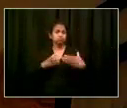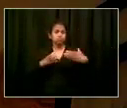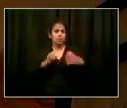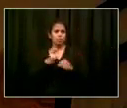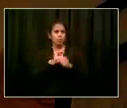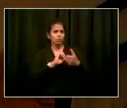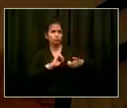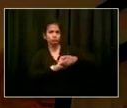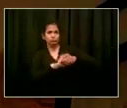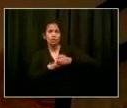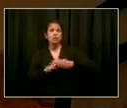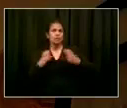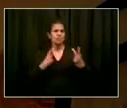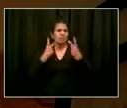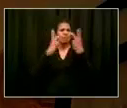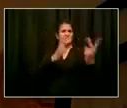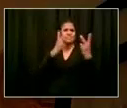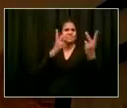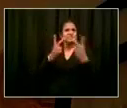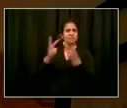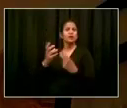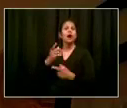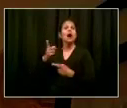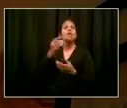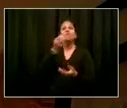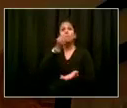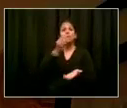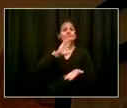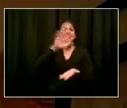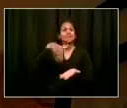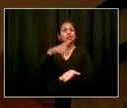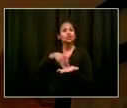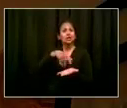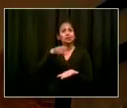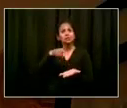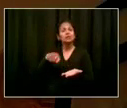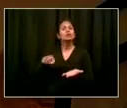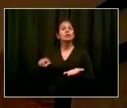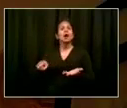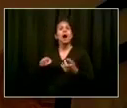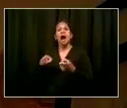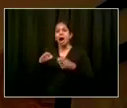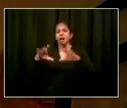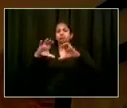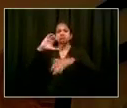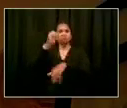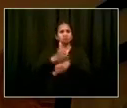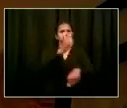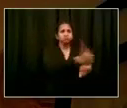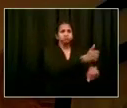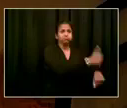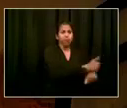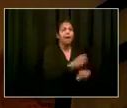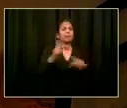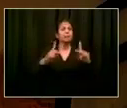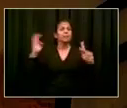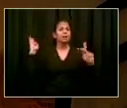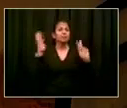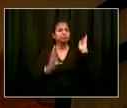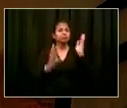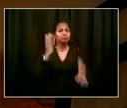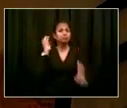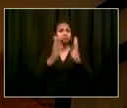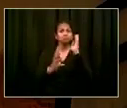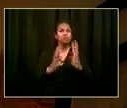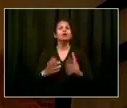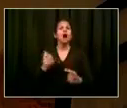where we are working with New Yorkers in linguistically and culturally competent ways to help them fill out the census in